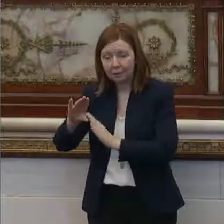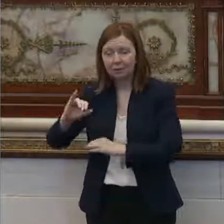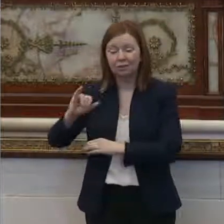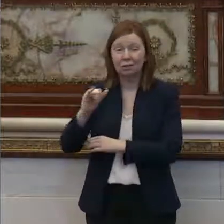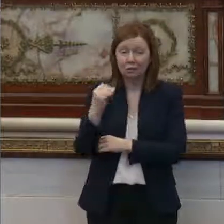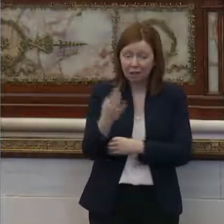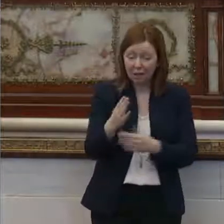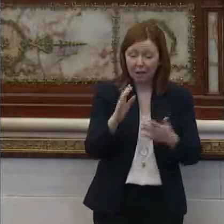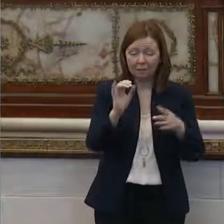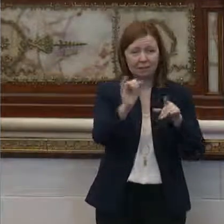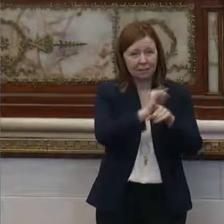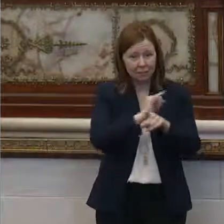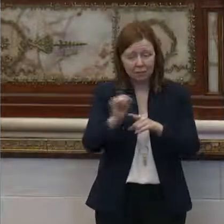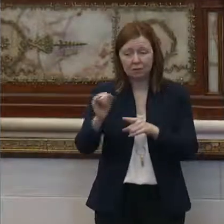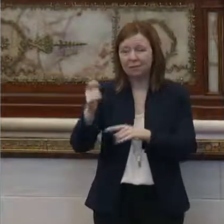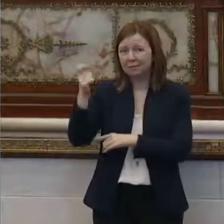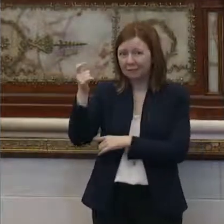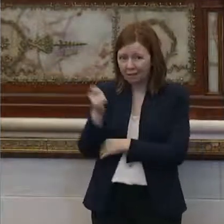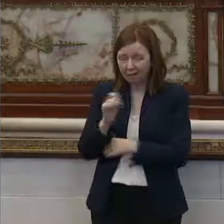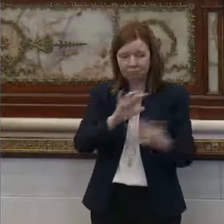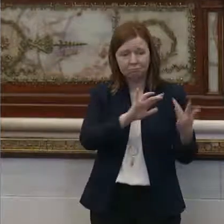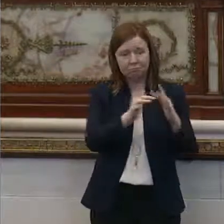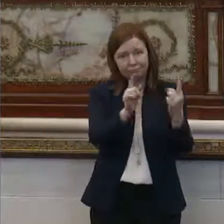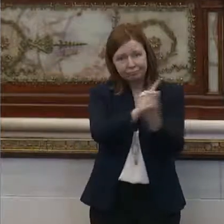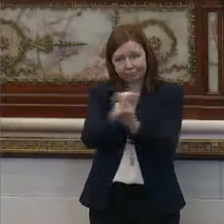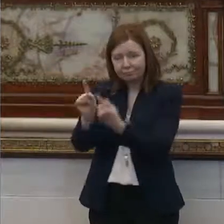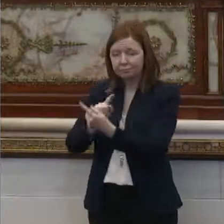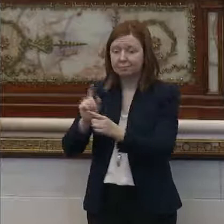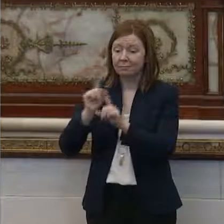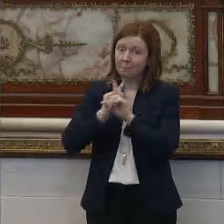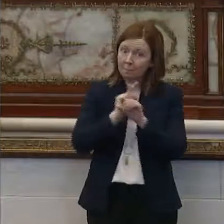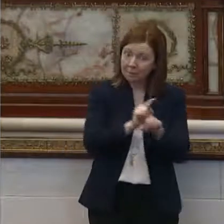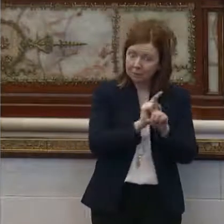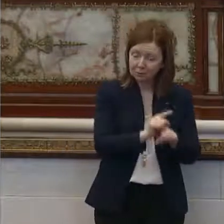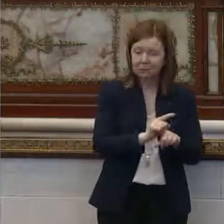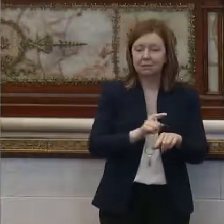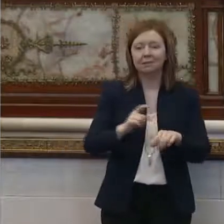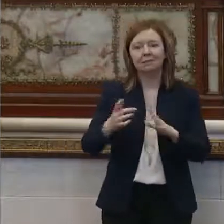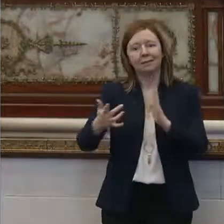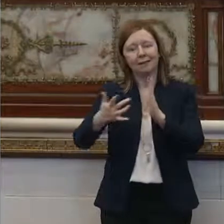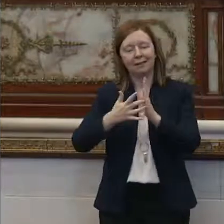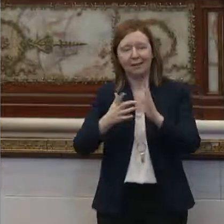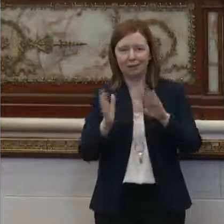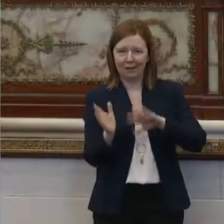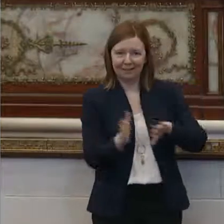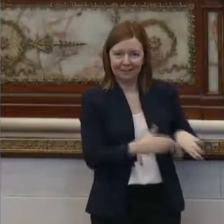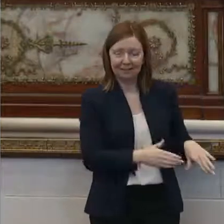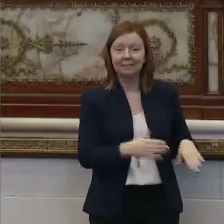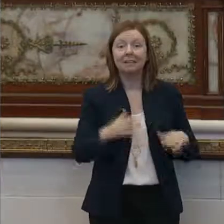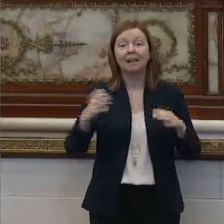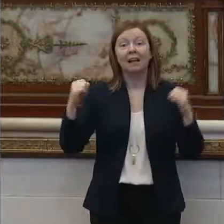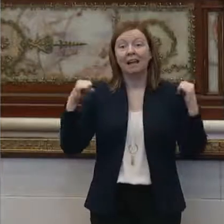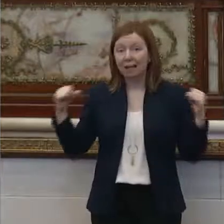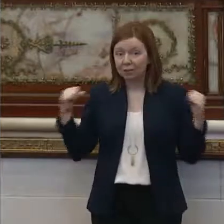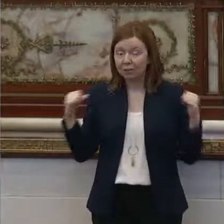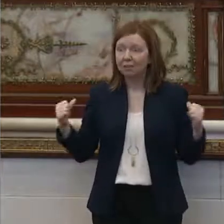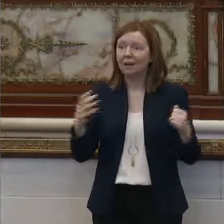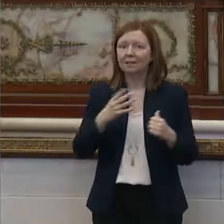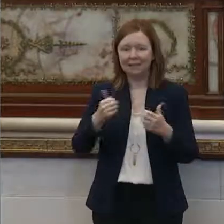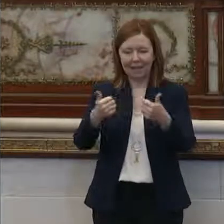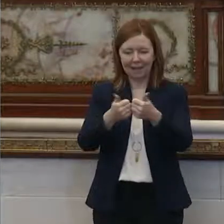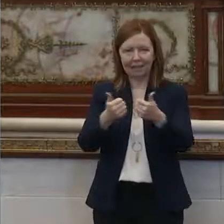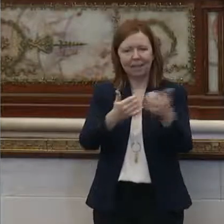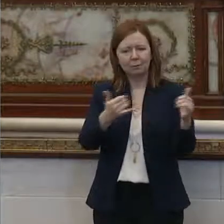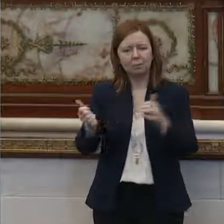internships, scholarships, networking, mentors, time off electronics, exercise, and a game to play